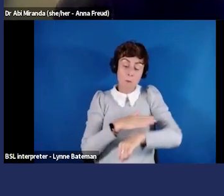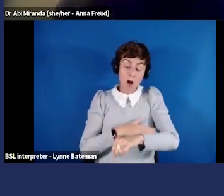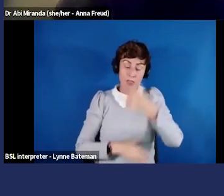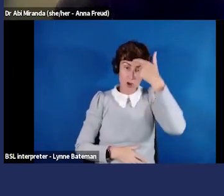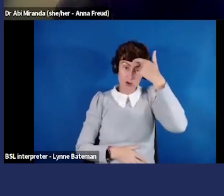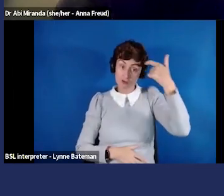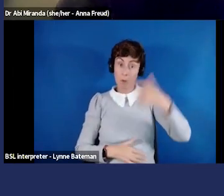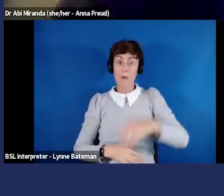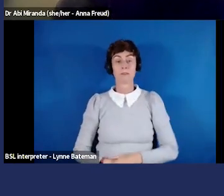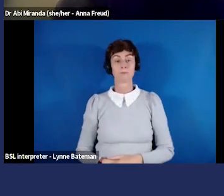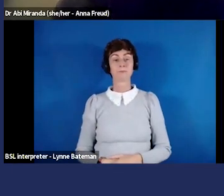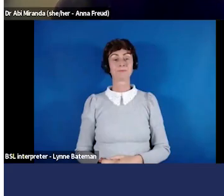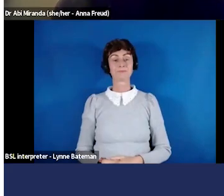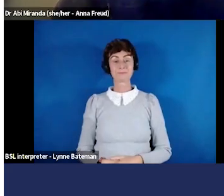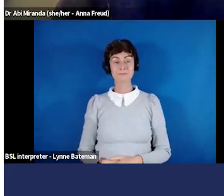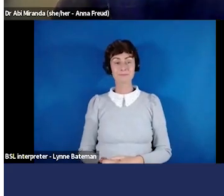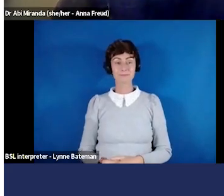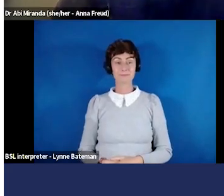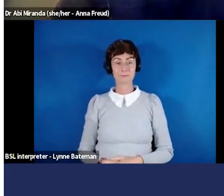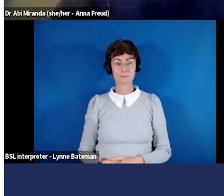Can we have the next slide, please?